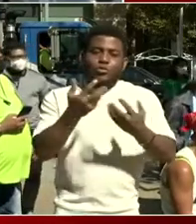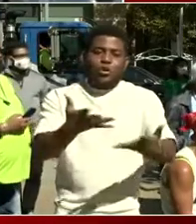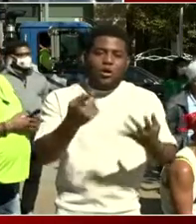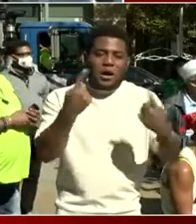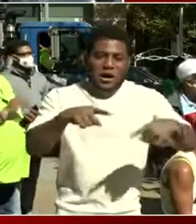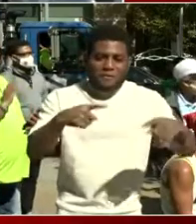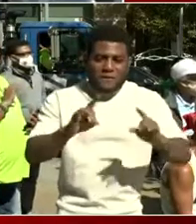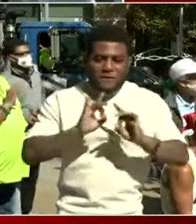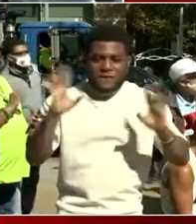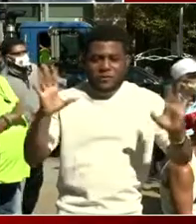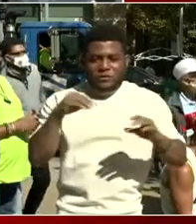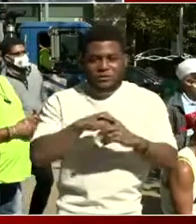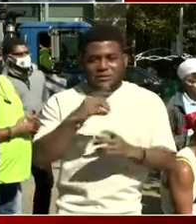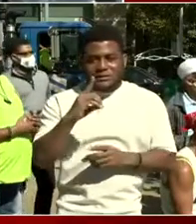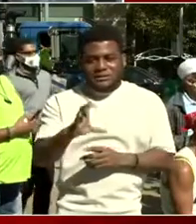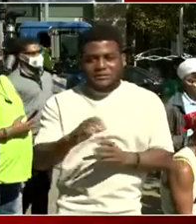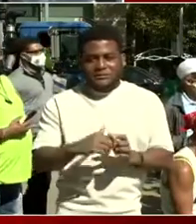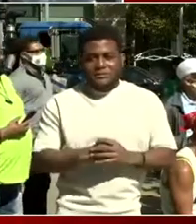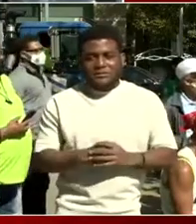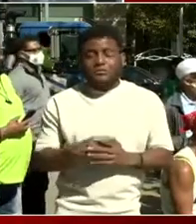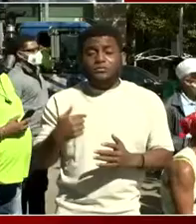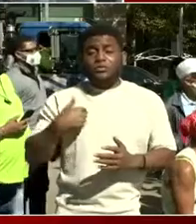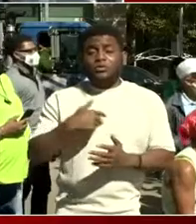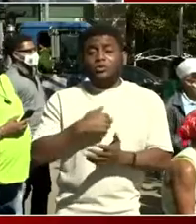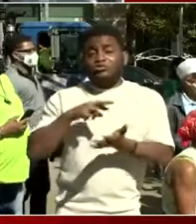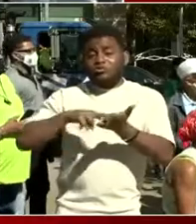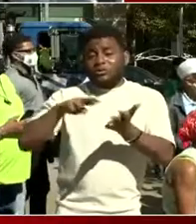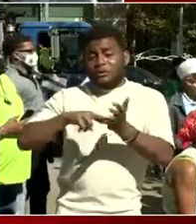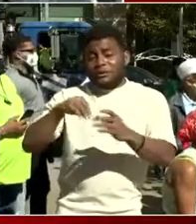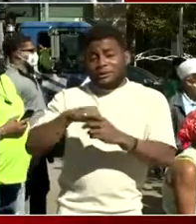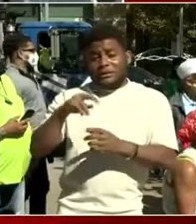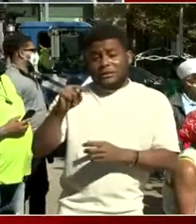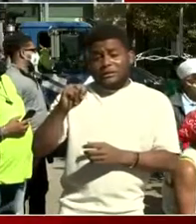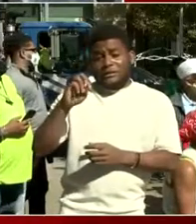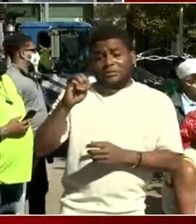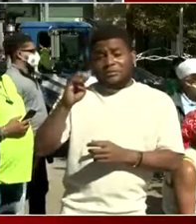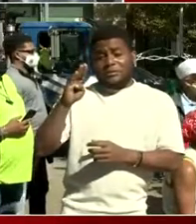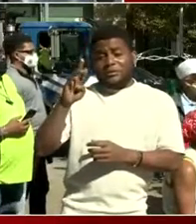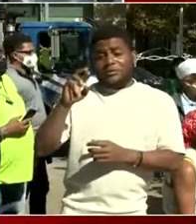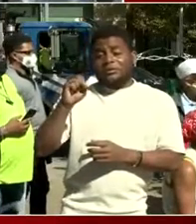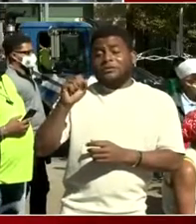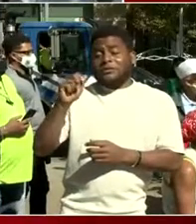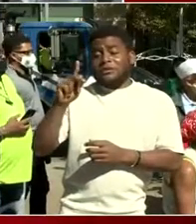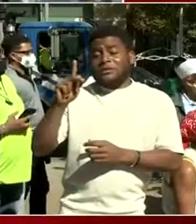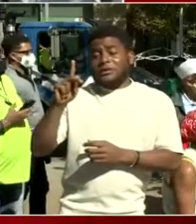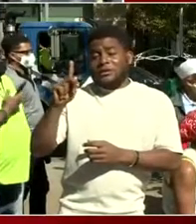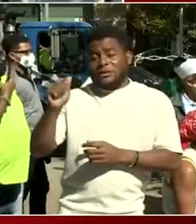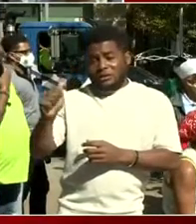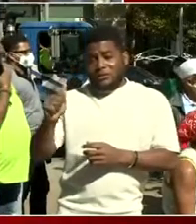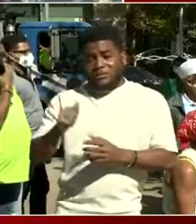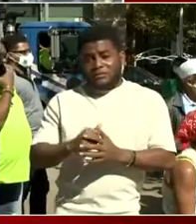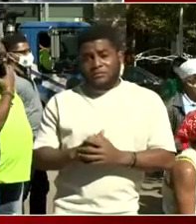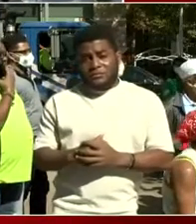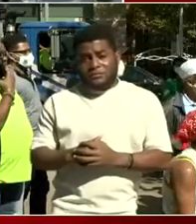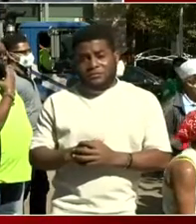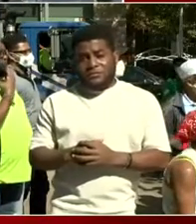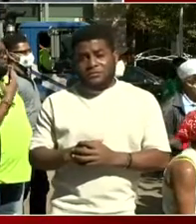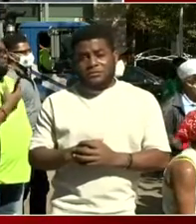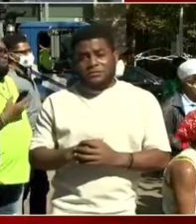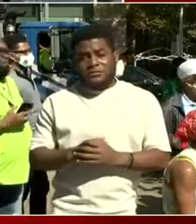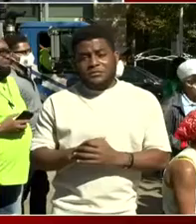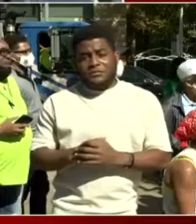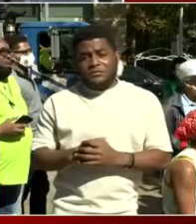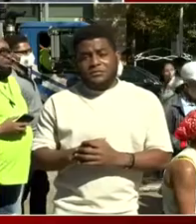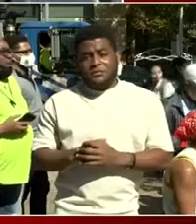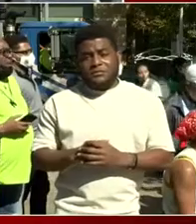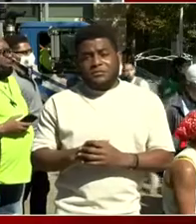out in Nebraska, somewhere, where they were talking about this issue. I mean, it's all these things. I wish it was just one thing. We can all just focus on that one thing, but